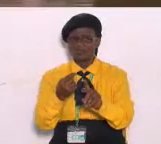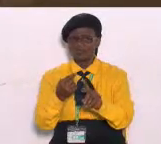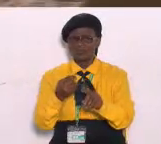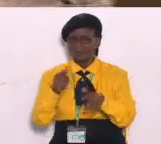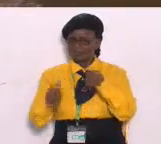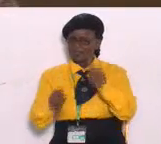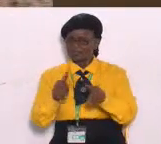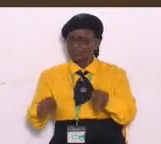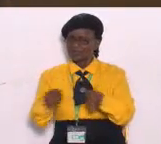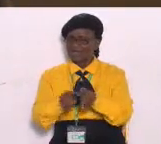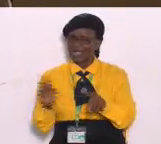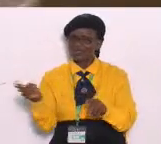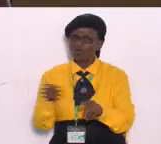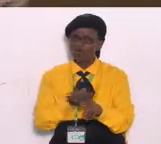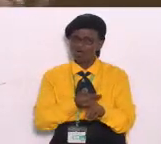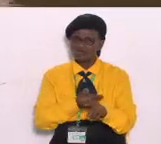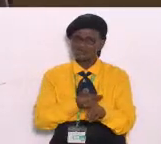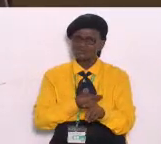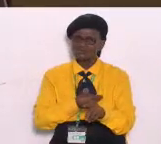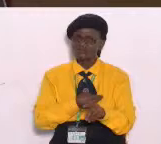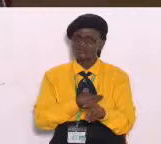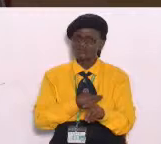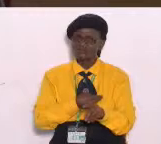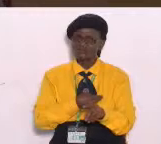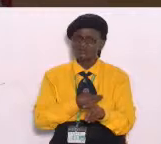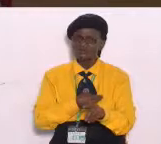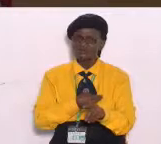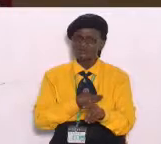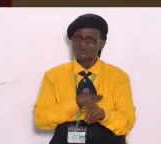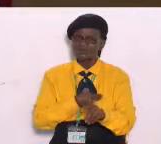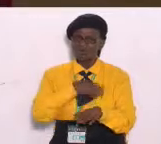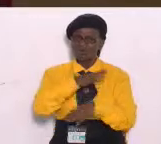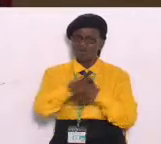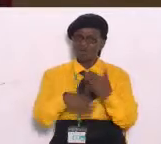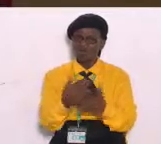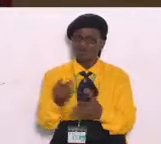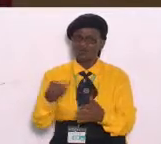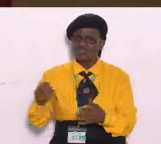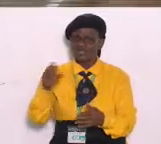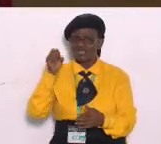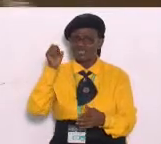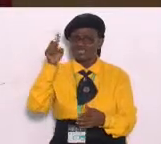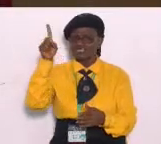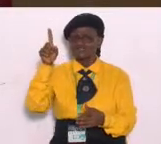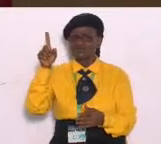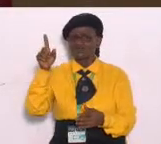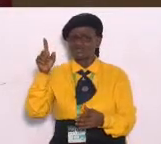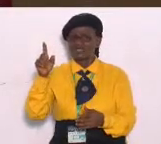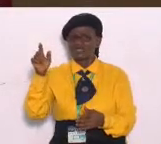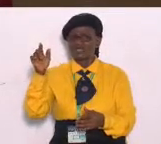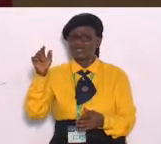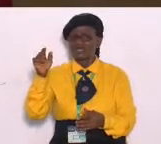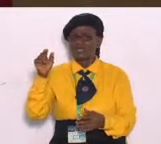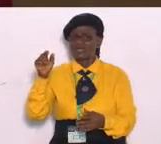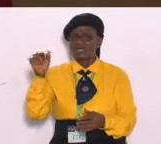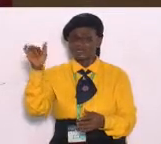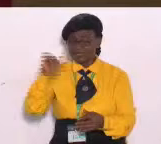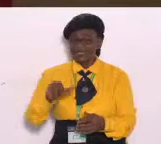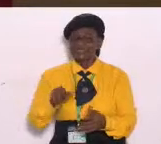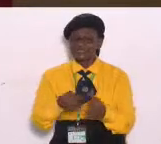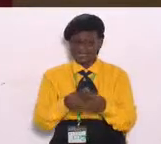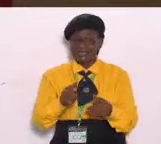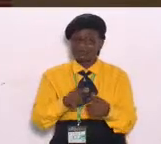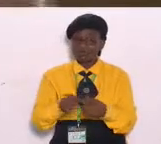people like us in Africa. All of a sudden, we are beginning to do evangelism, mission work all over